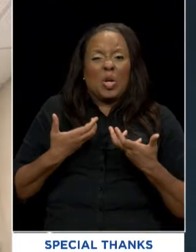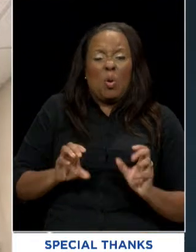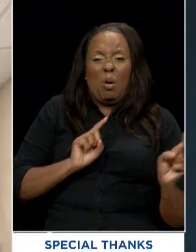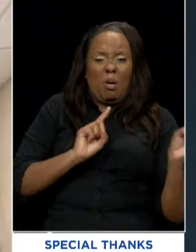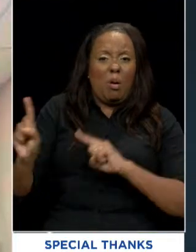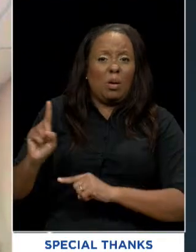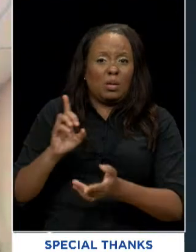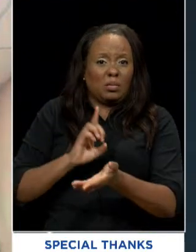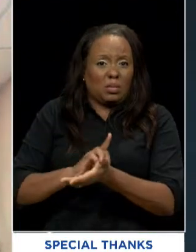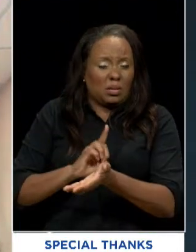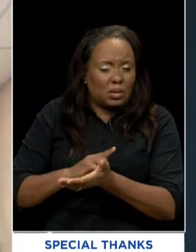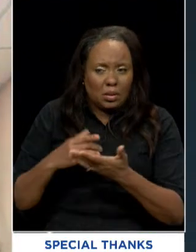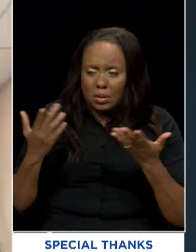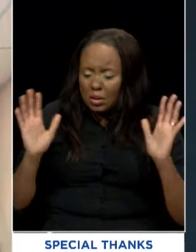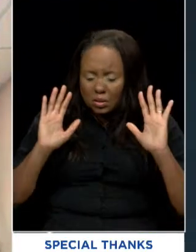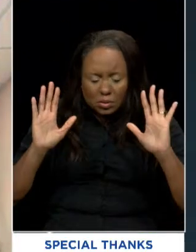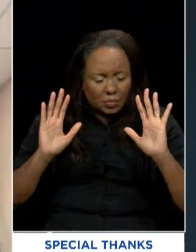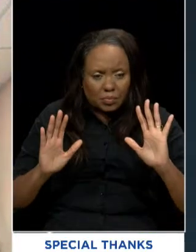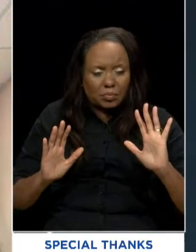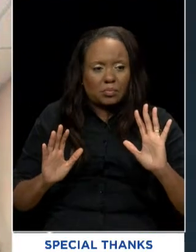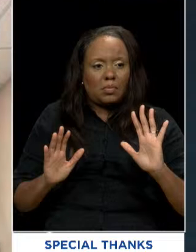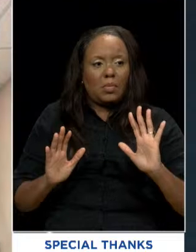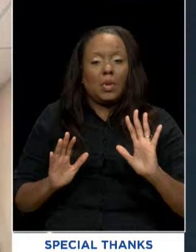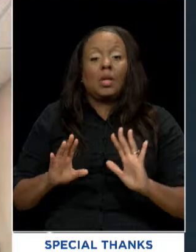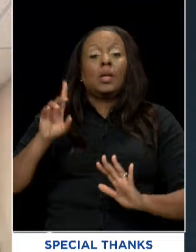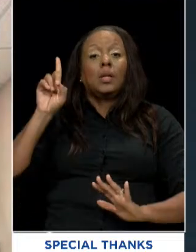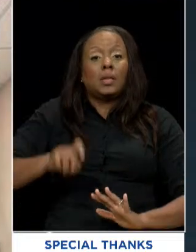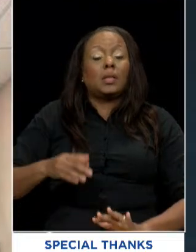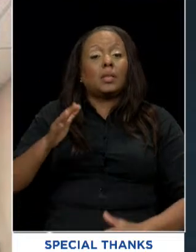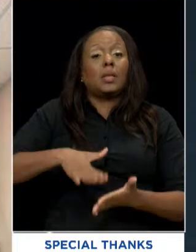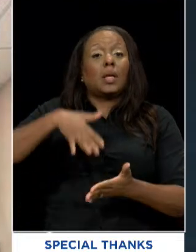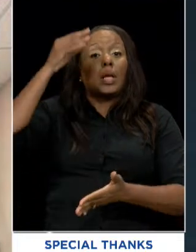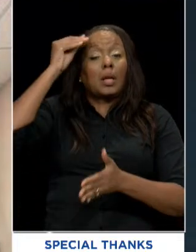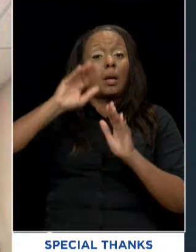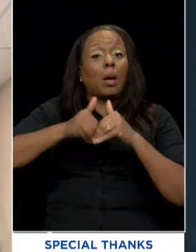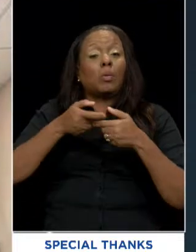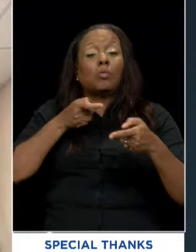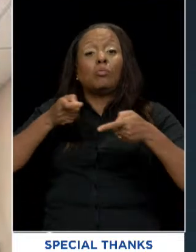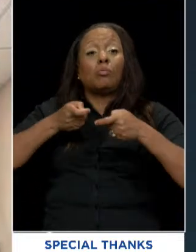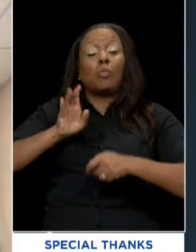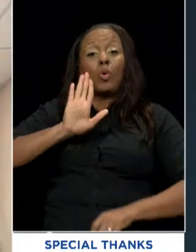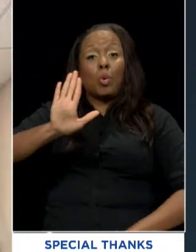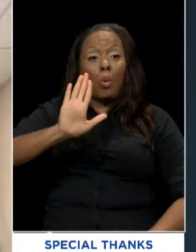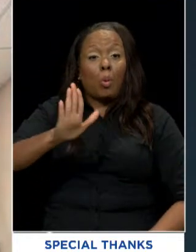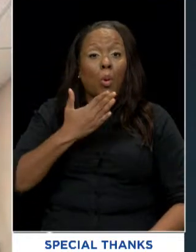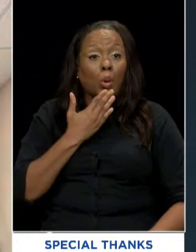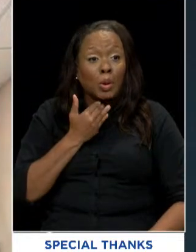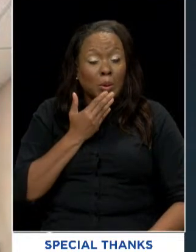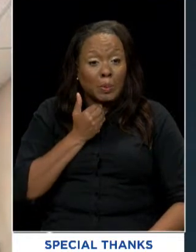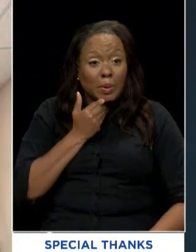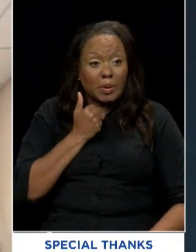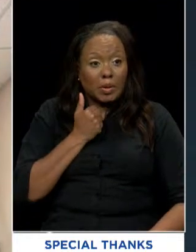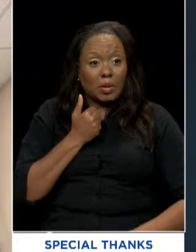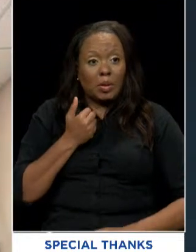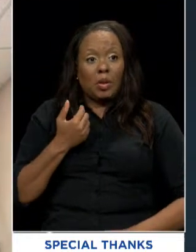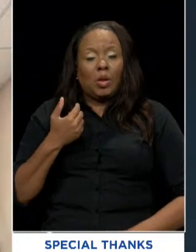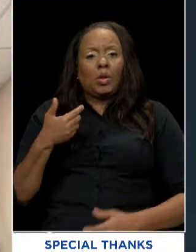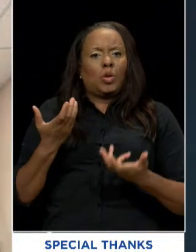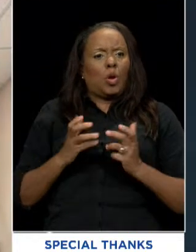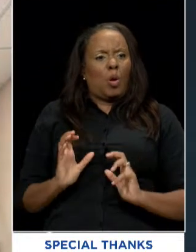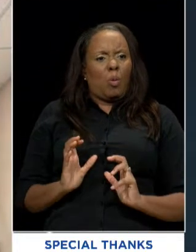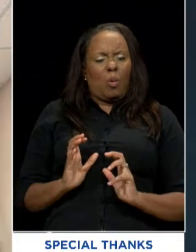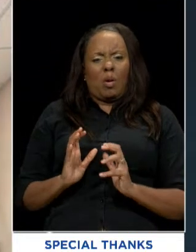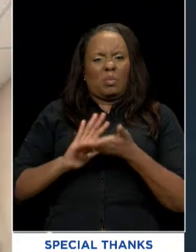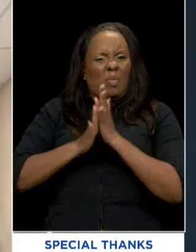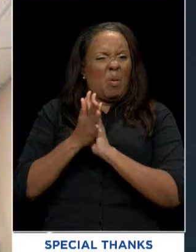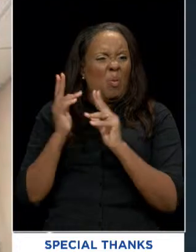the best thing really is to prevent it in the first place. So managing your diabetes, controlling your diabetes is the best way to prevent erectile